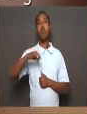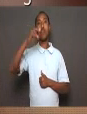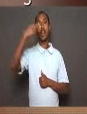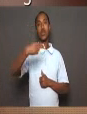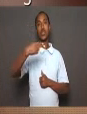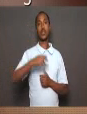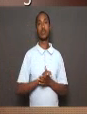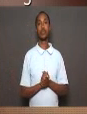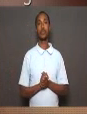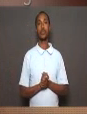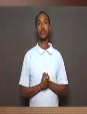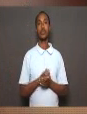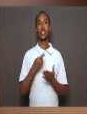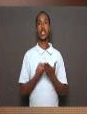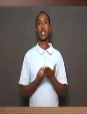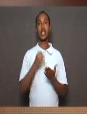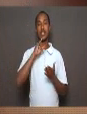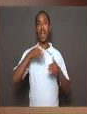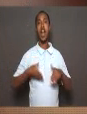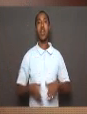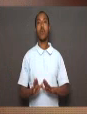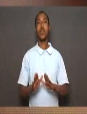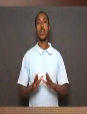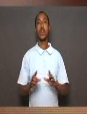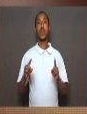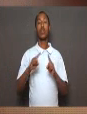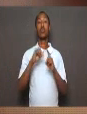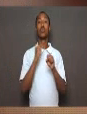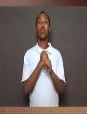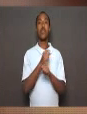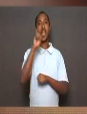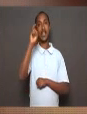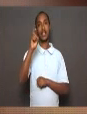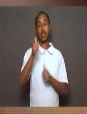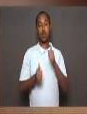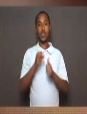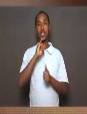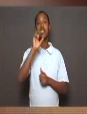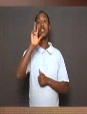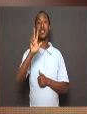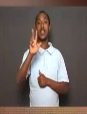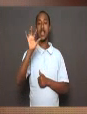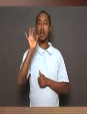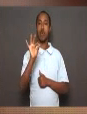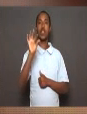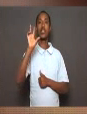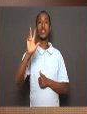of hydrogen. This allows us to solve X, which is